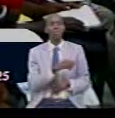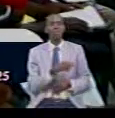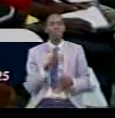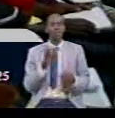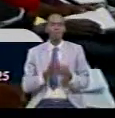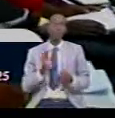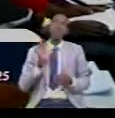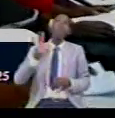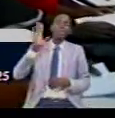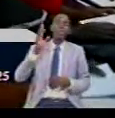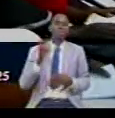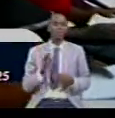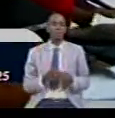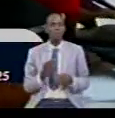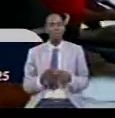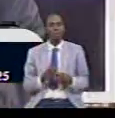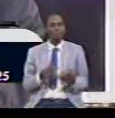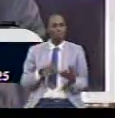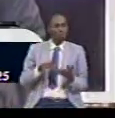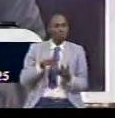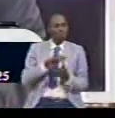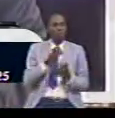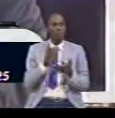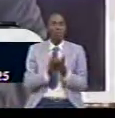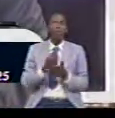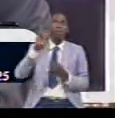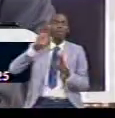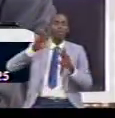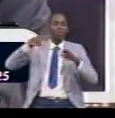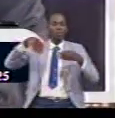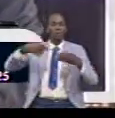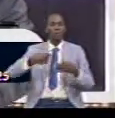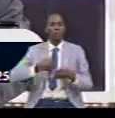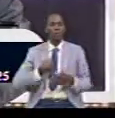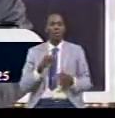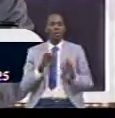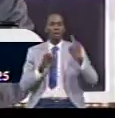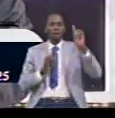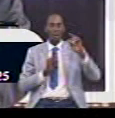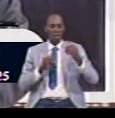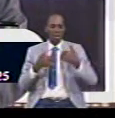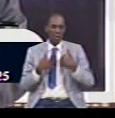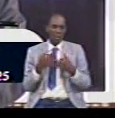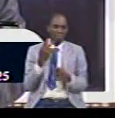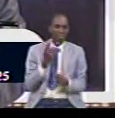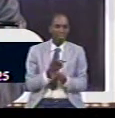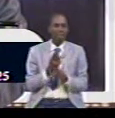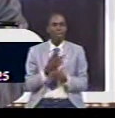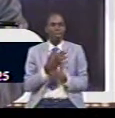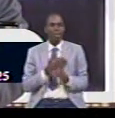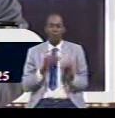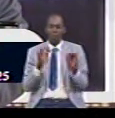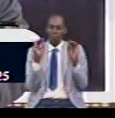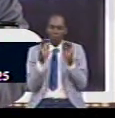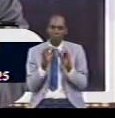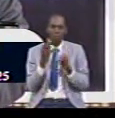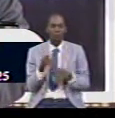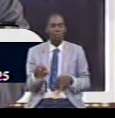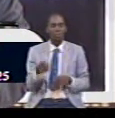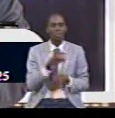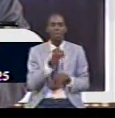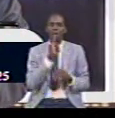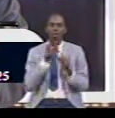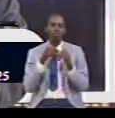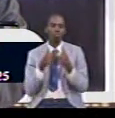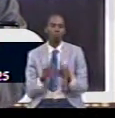thy name. Those that thou gavest me, I have kept, and none of them is